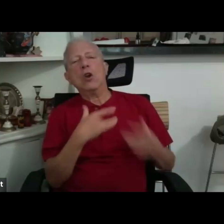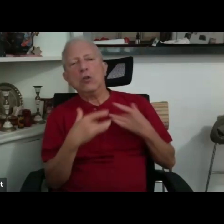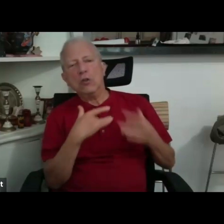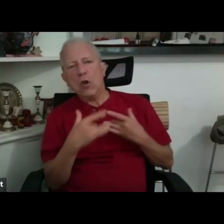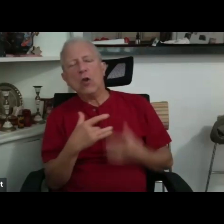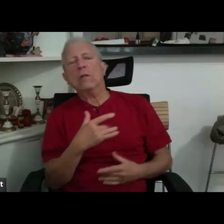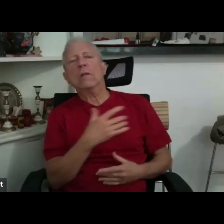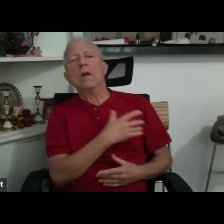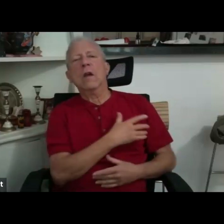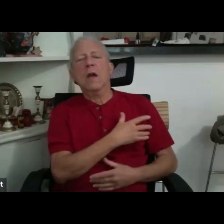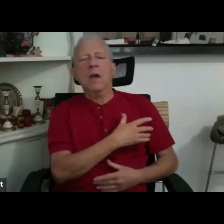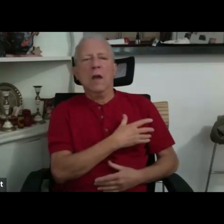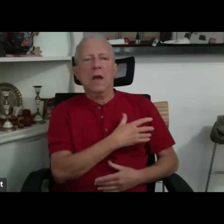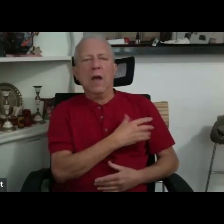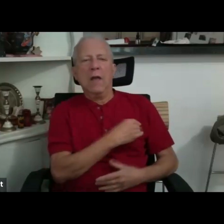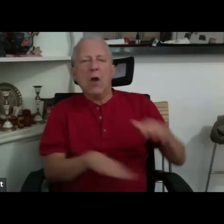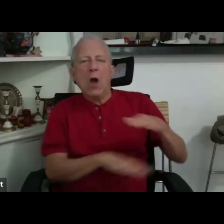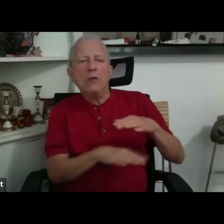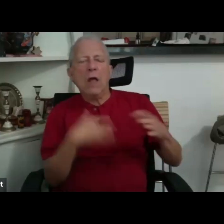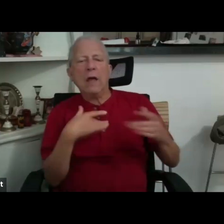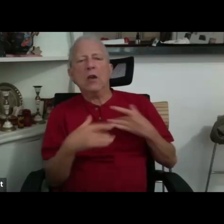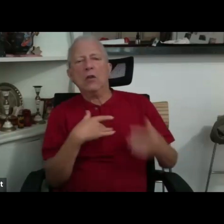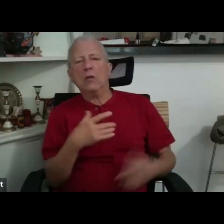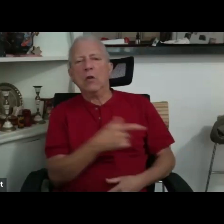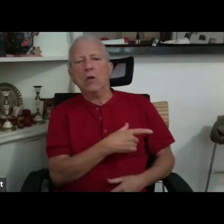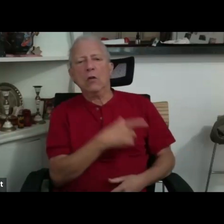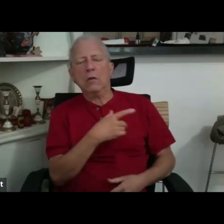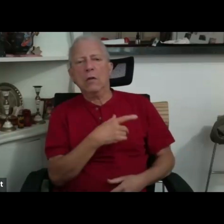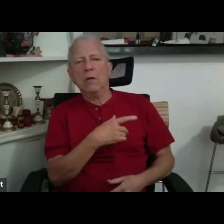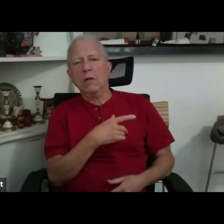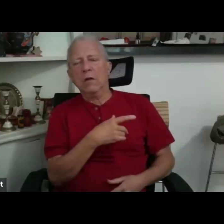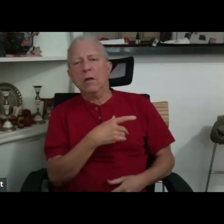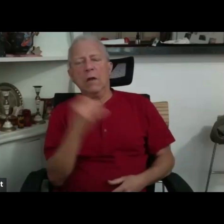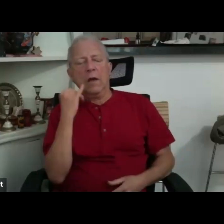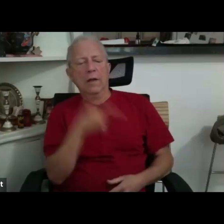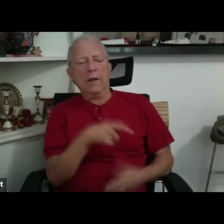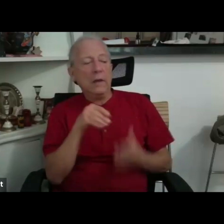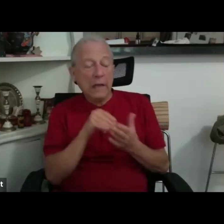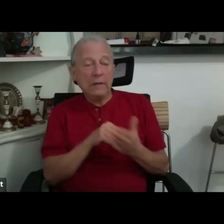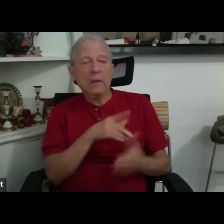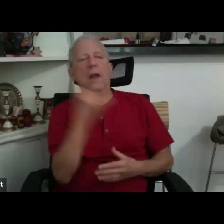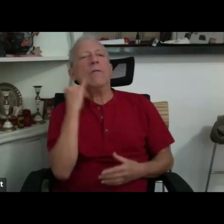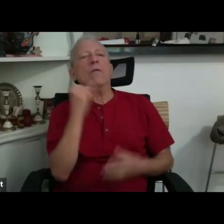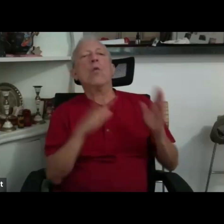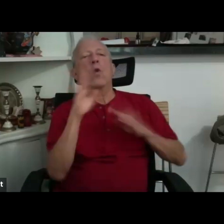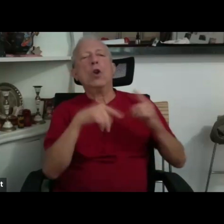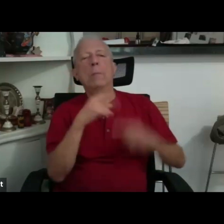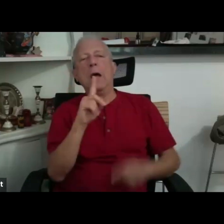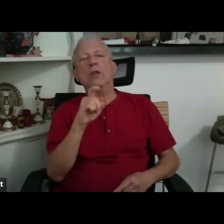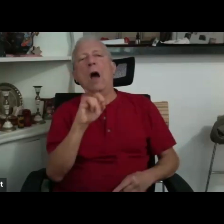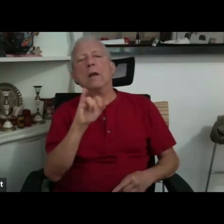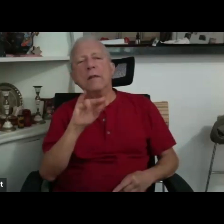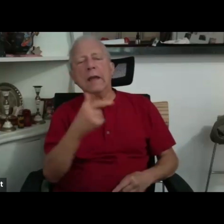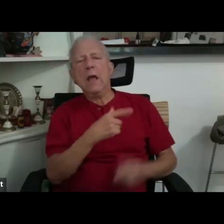underlying concerns are, parentheses, if name listed, worried about doxing, etc., and support them